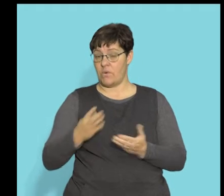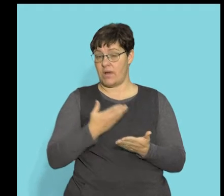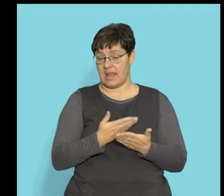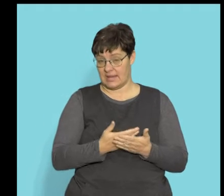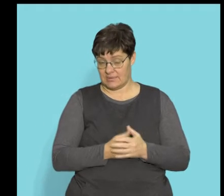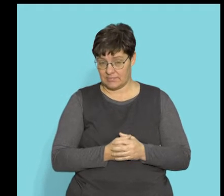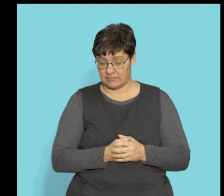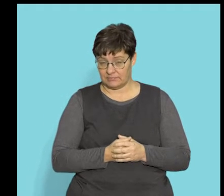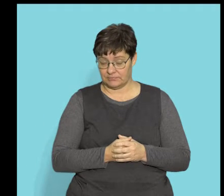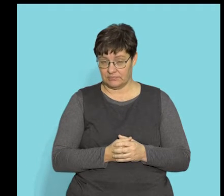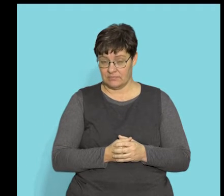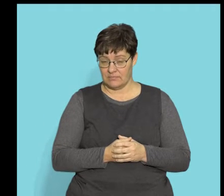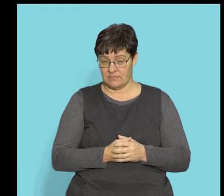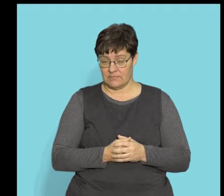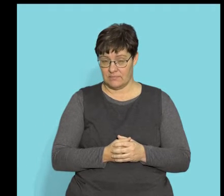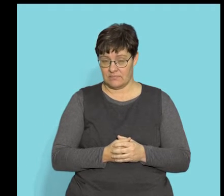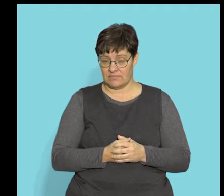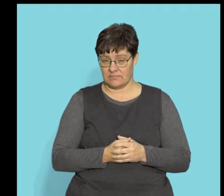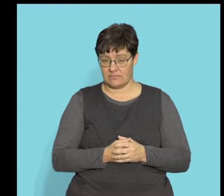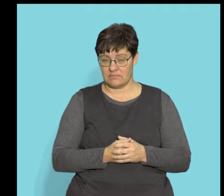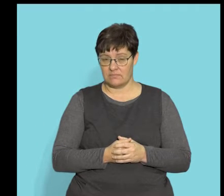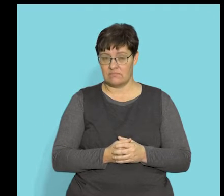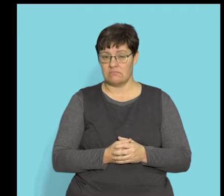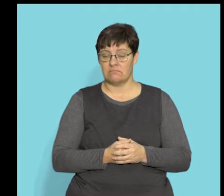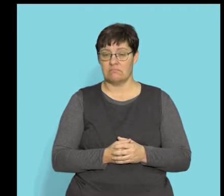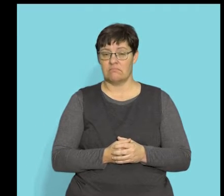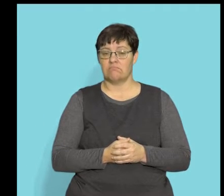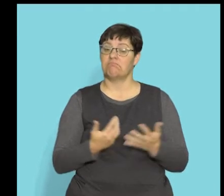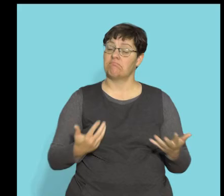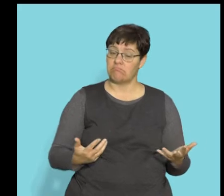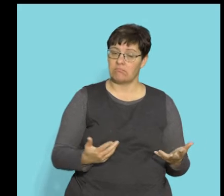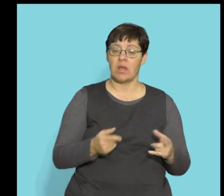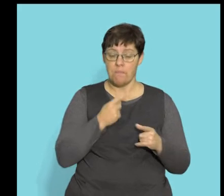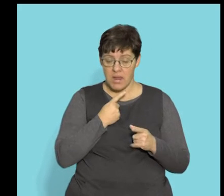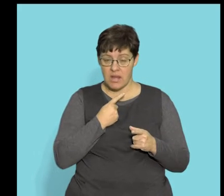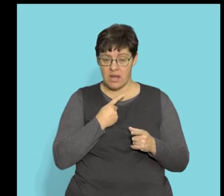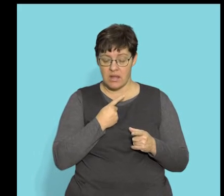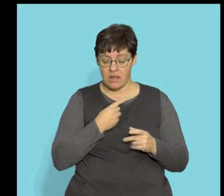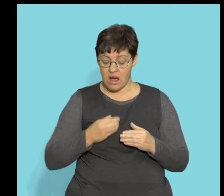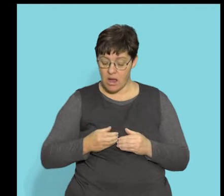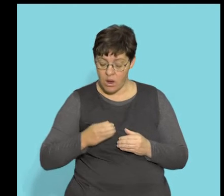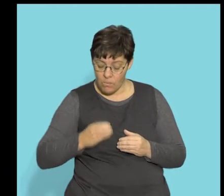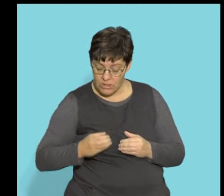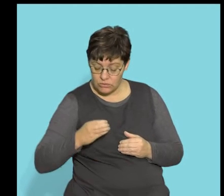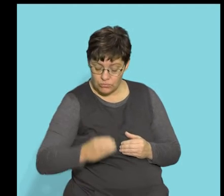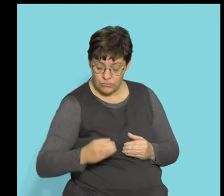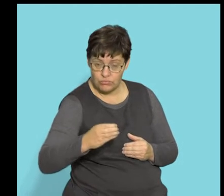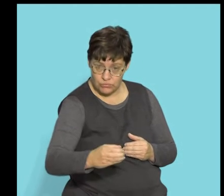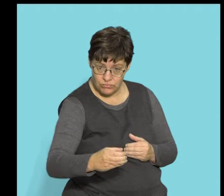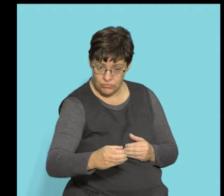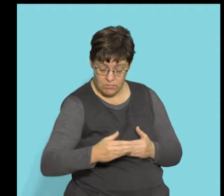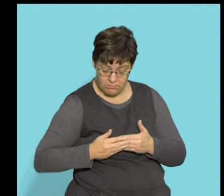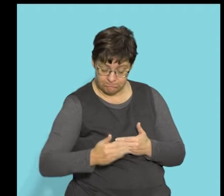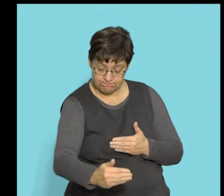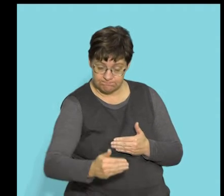this box, I will be able to fit 4 cans. Now I'm going to look how many cans would fit with regards